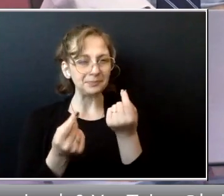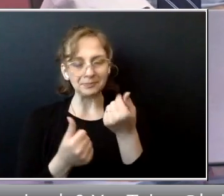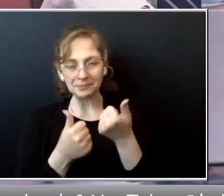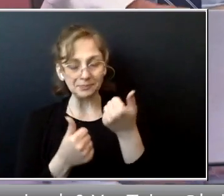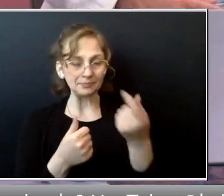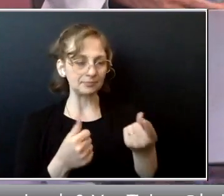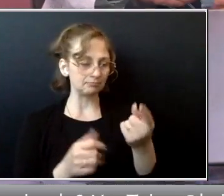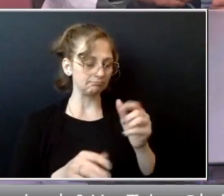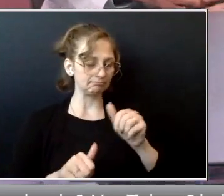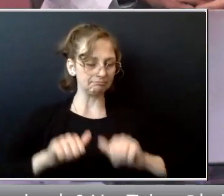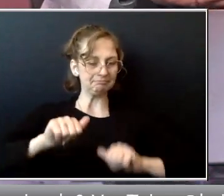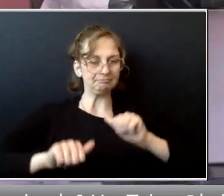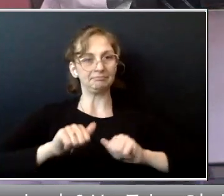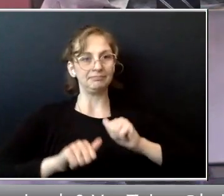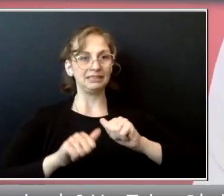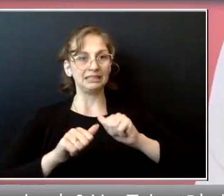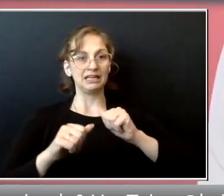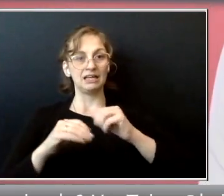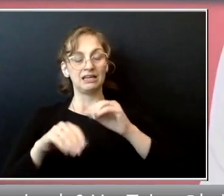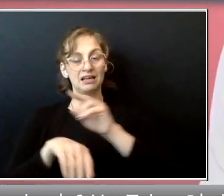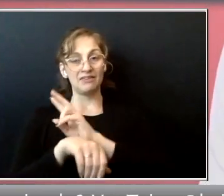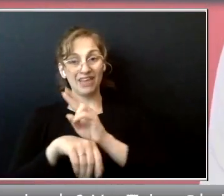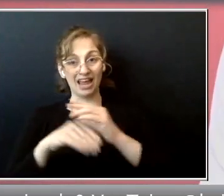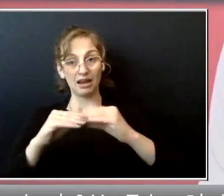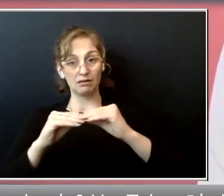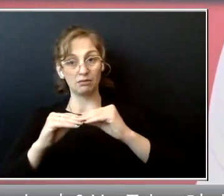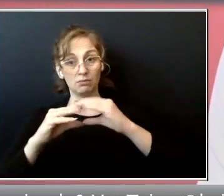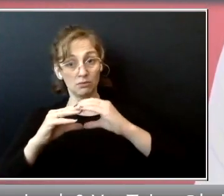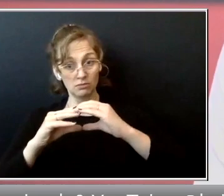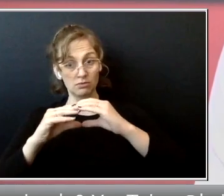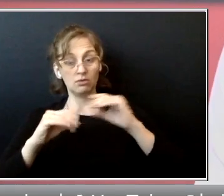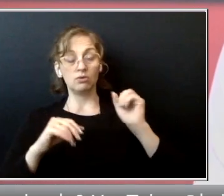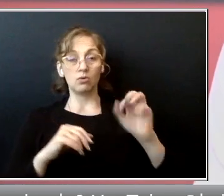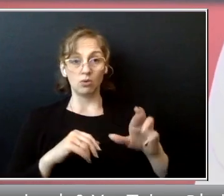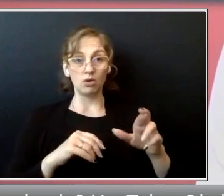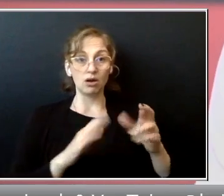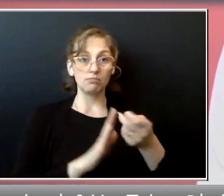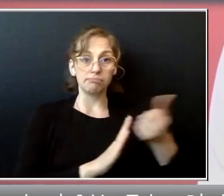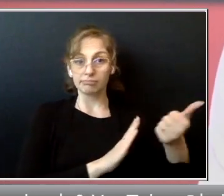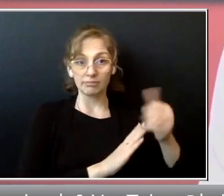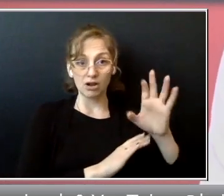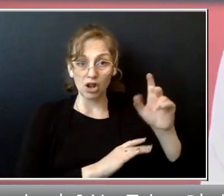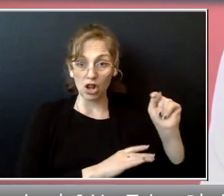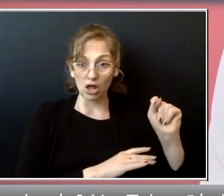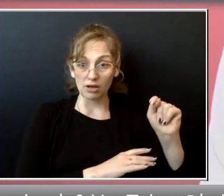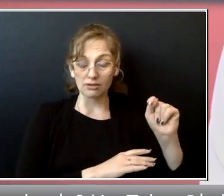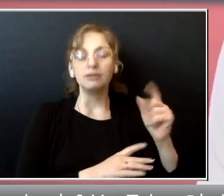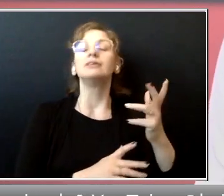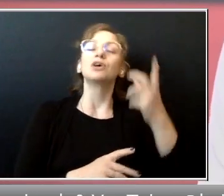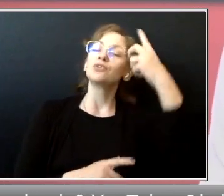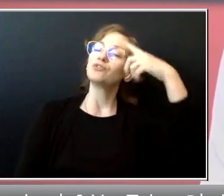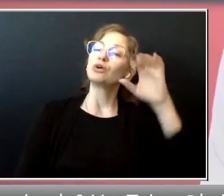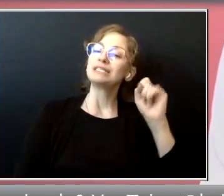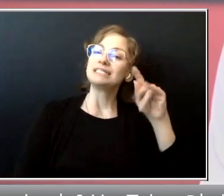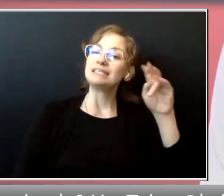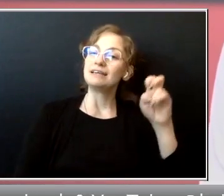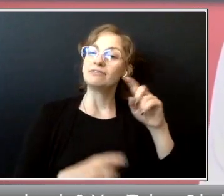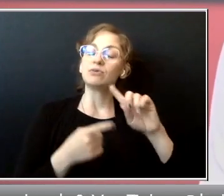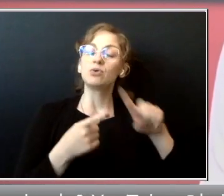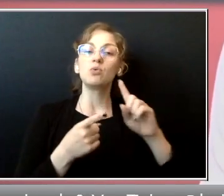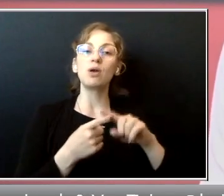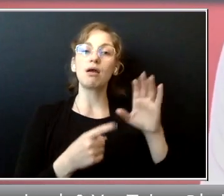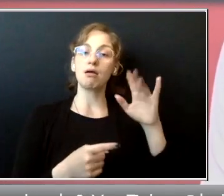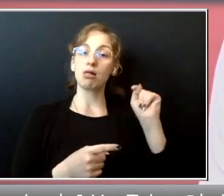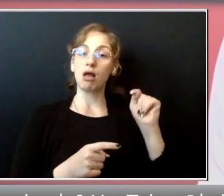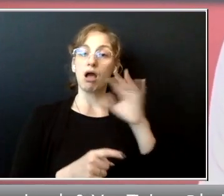fix Steve? So in Steve's case, when clot becomes old, it becomes scar tissue and it's hard like concrete. And so in his particular